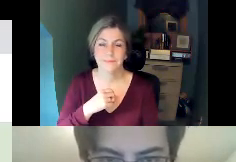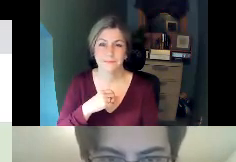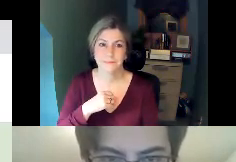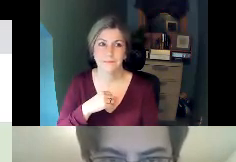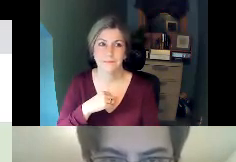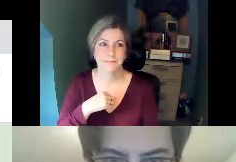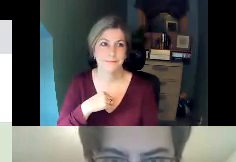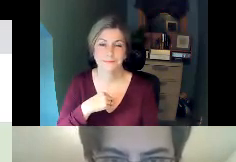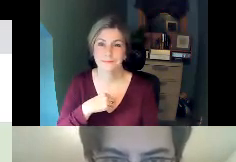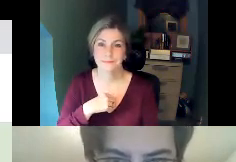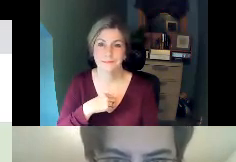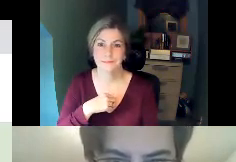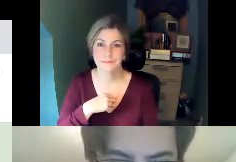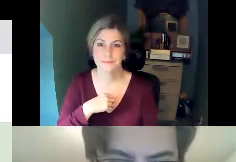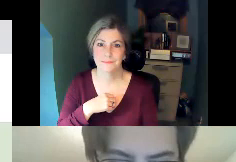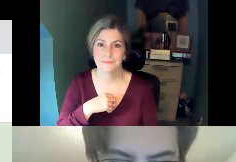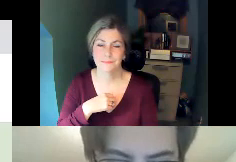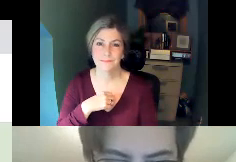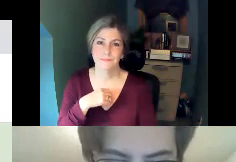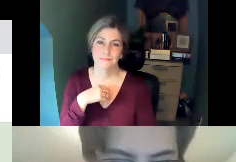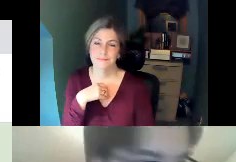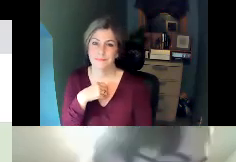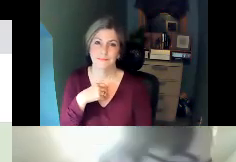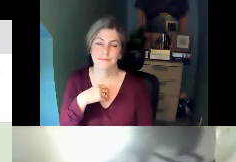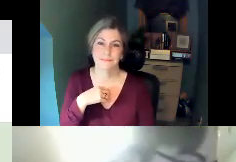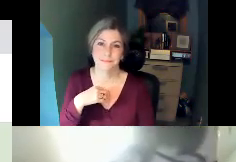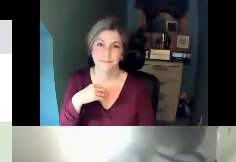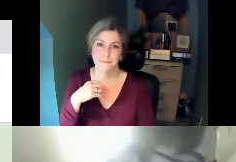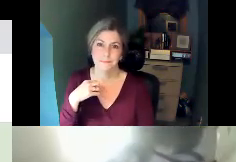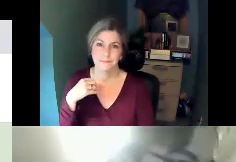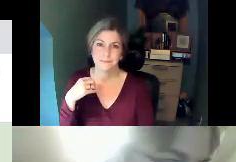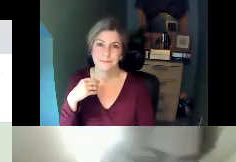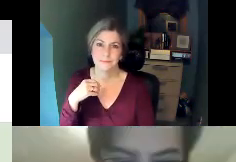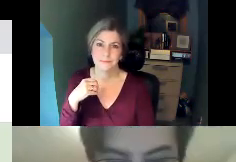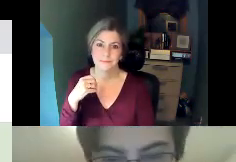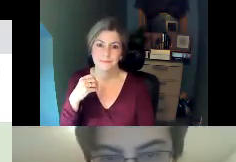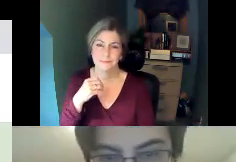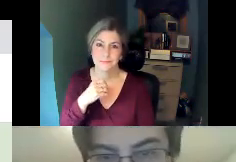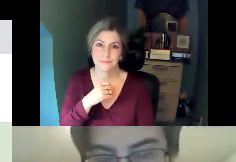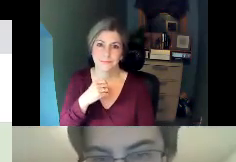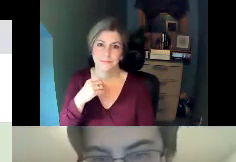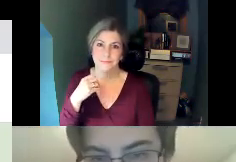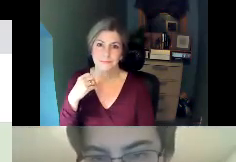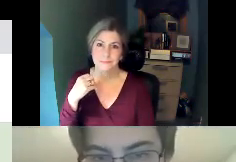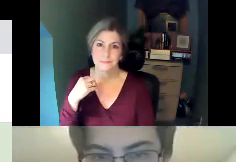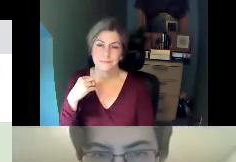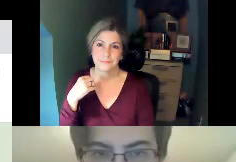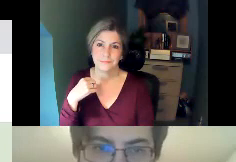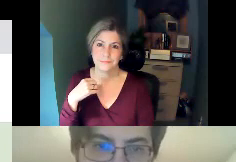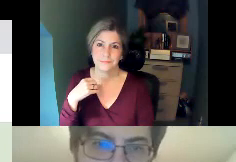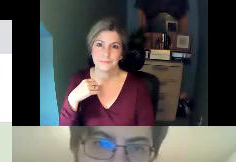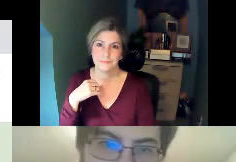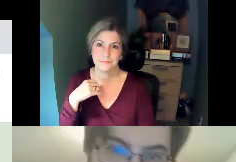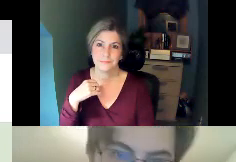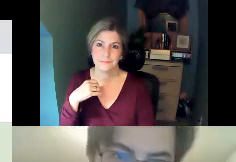road, but you can still do it and then try to recover your FSA ID if you need to do the requirements for loans on the Department